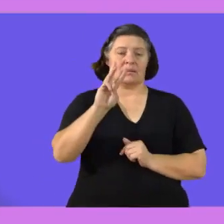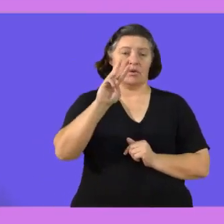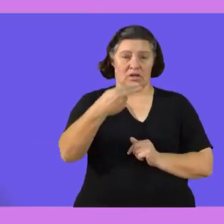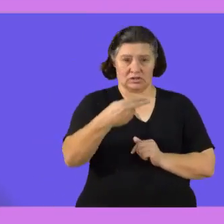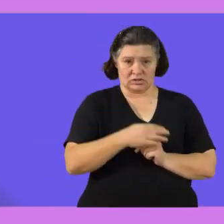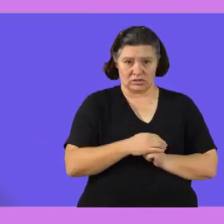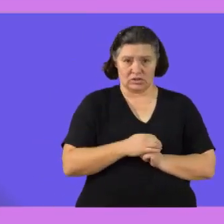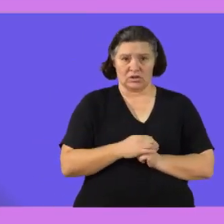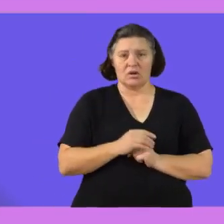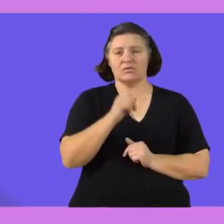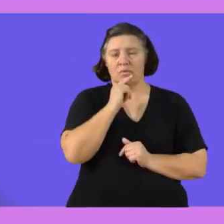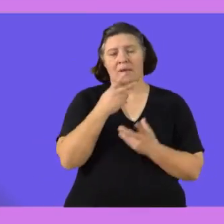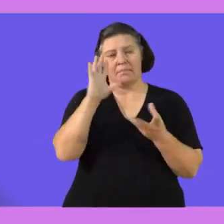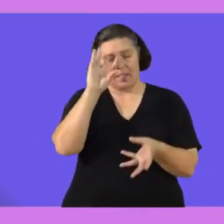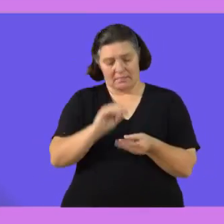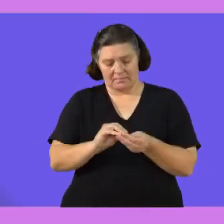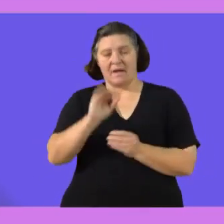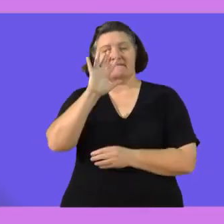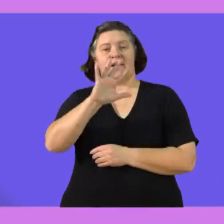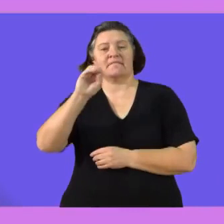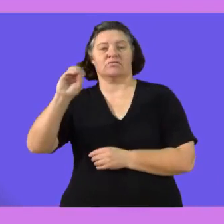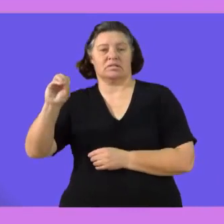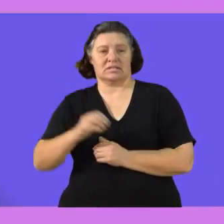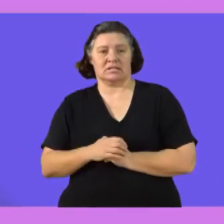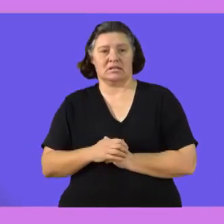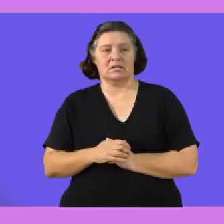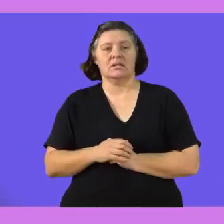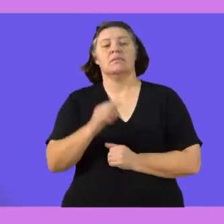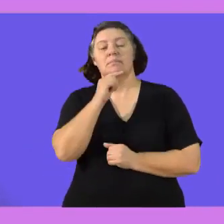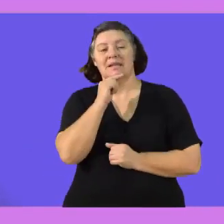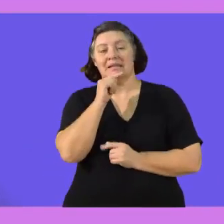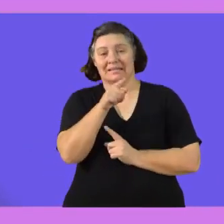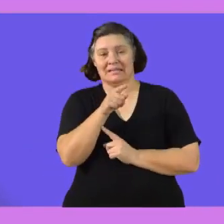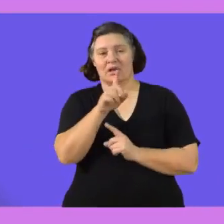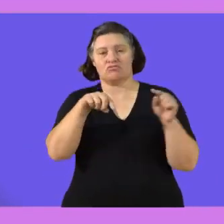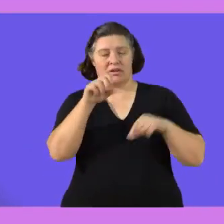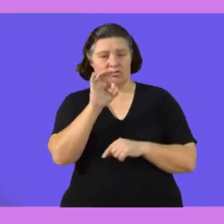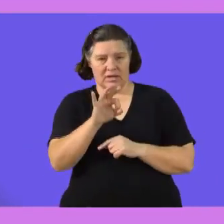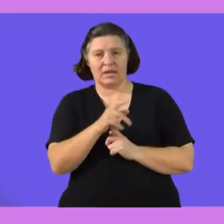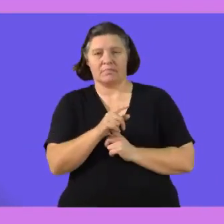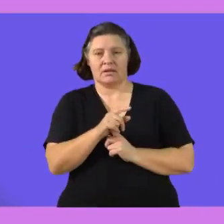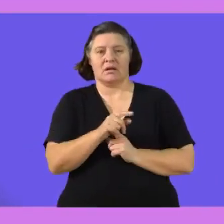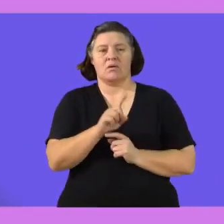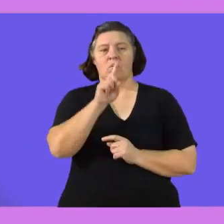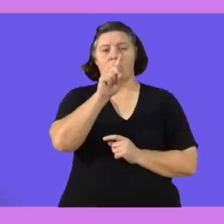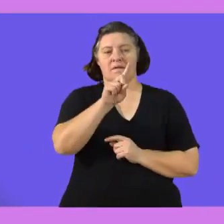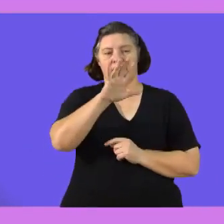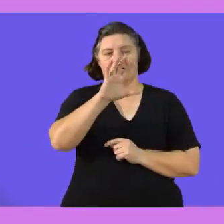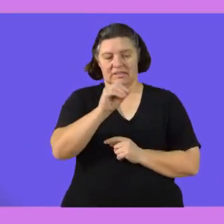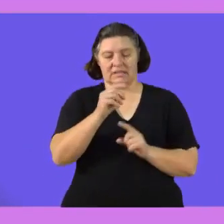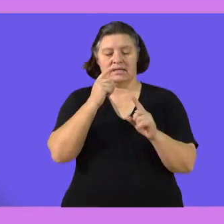this together, it will give you your 500. What is the rate in block number 3? I multiply the 150 with